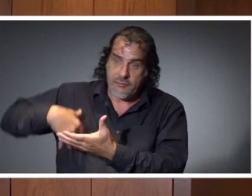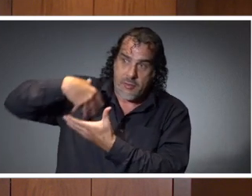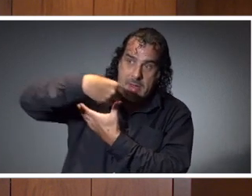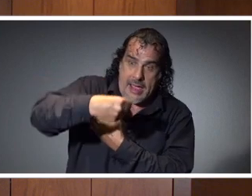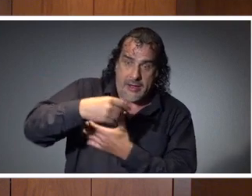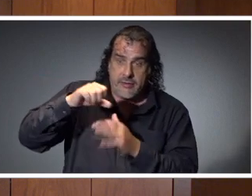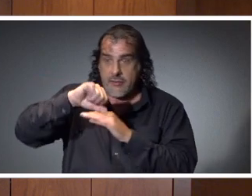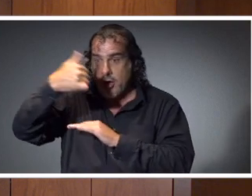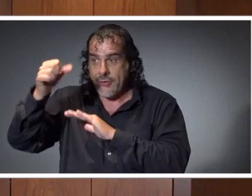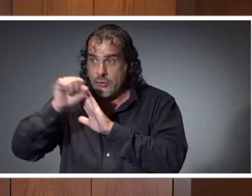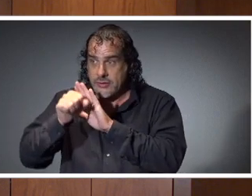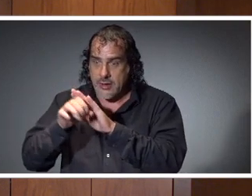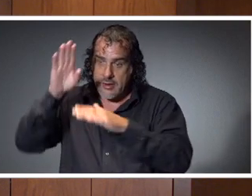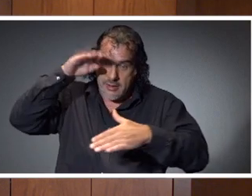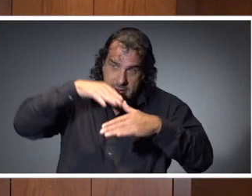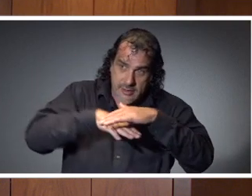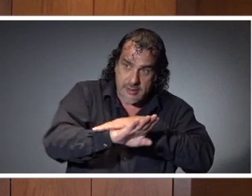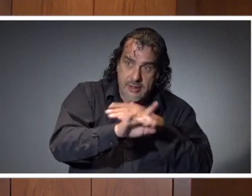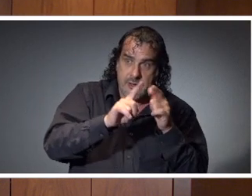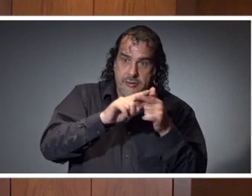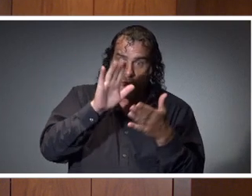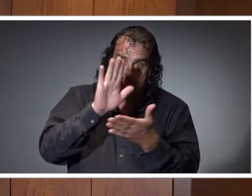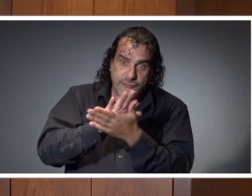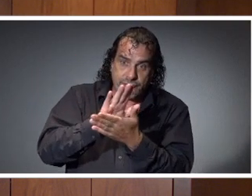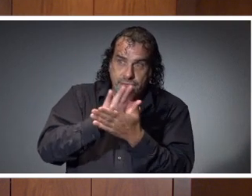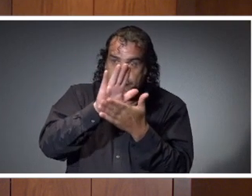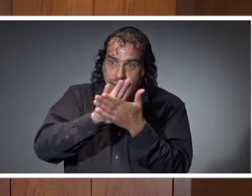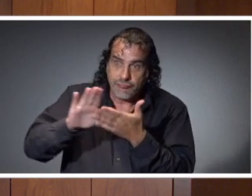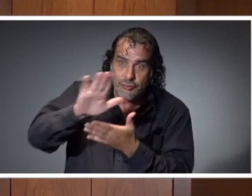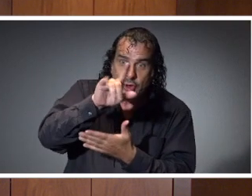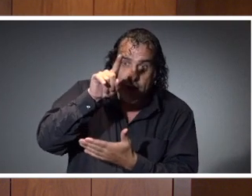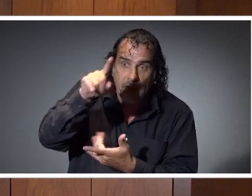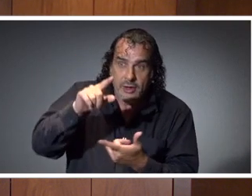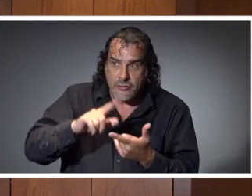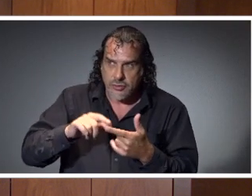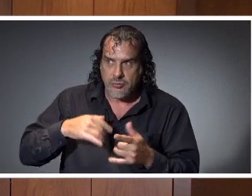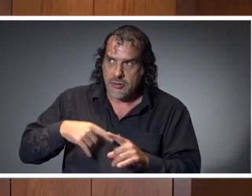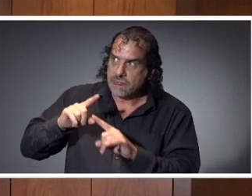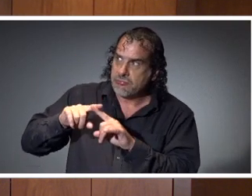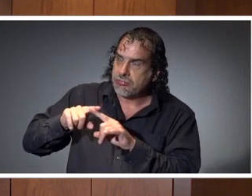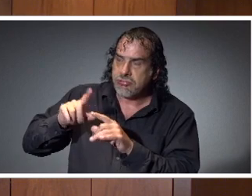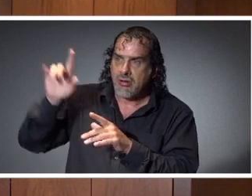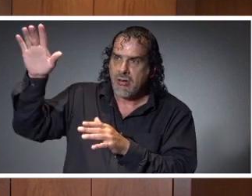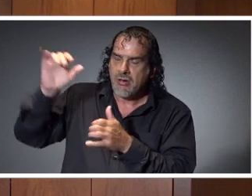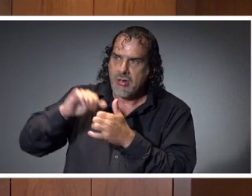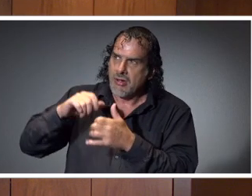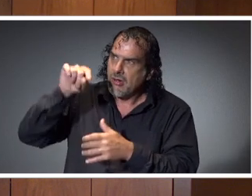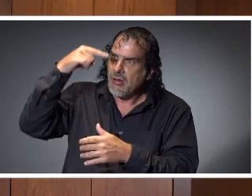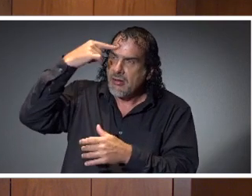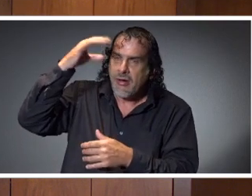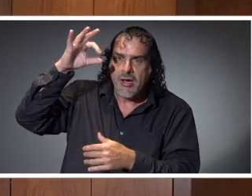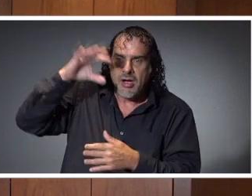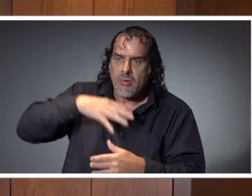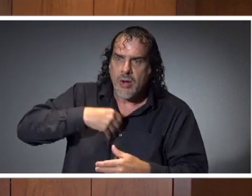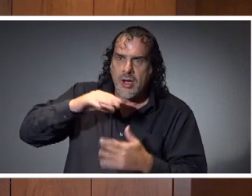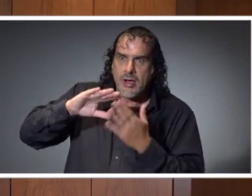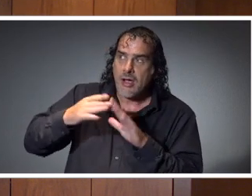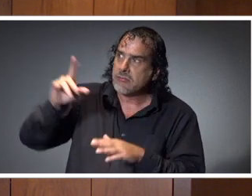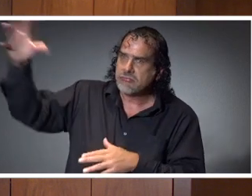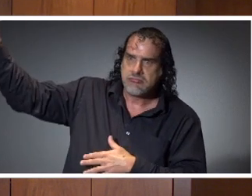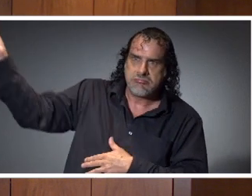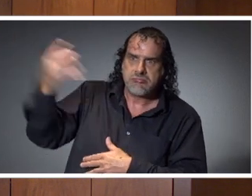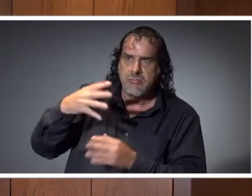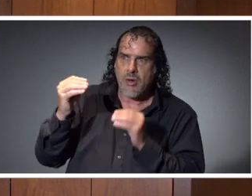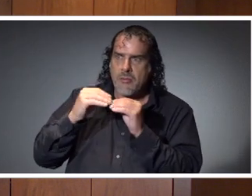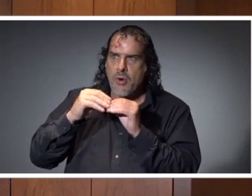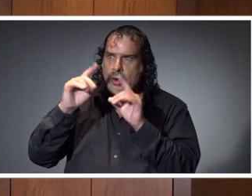state, then we have people going to school? Shouldn't we be leaning on the federal government to send more resources to Mississippi? Well,